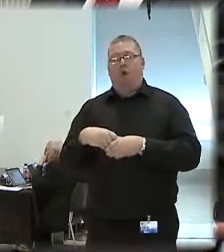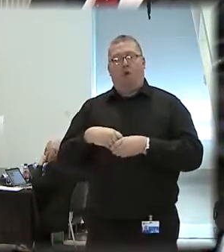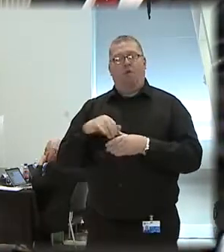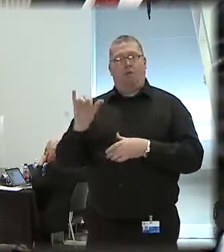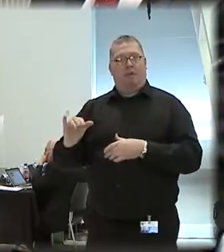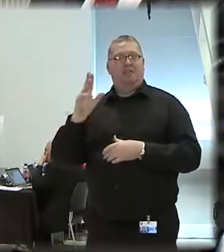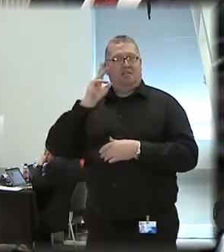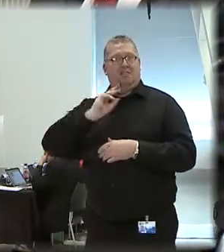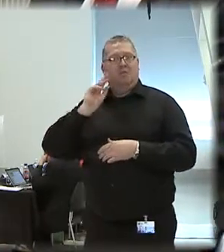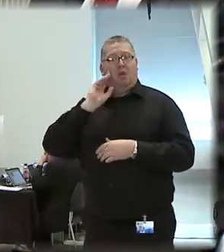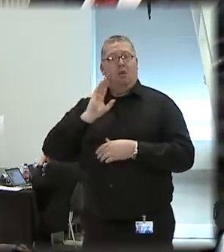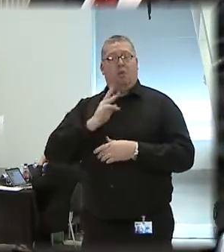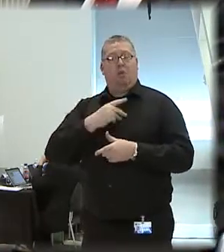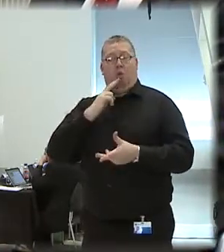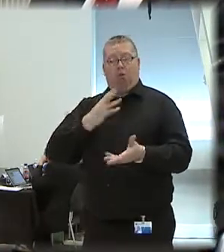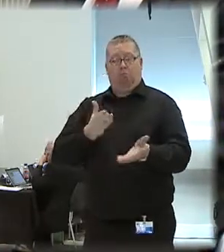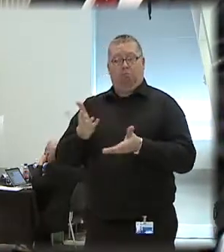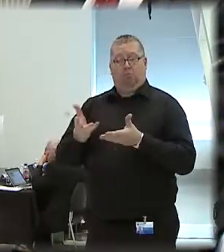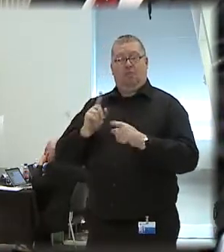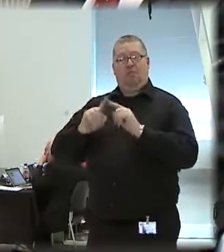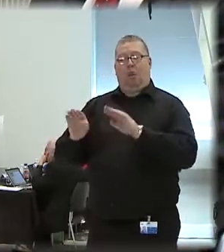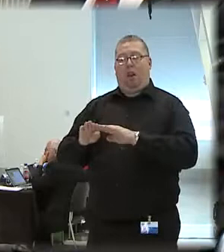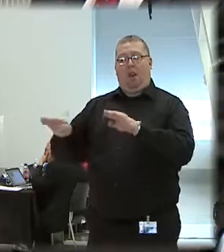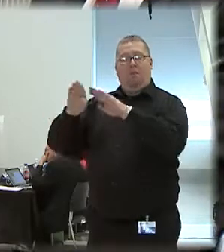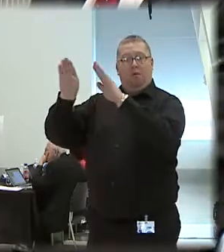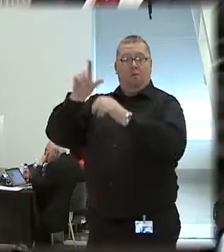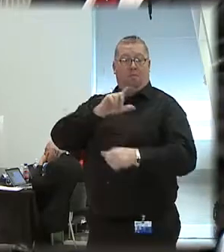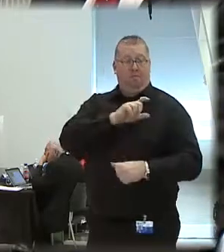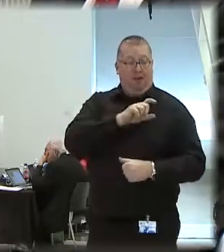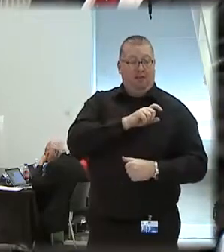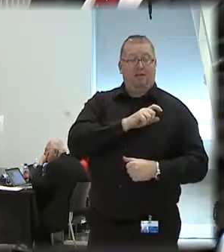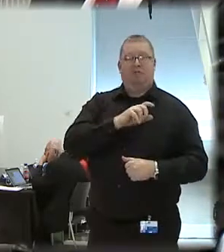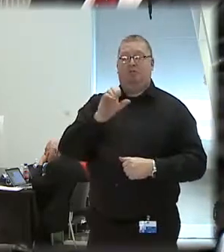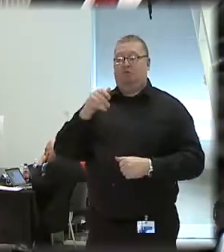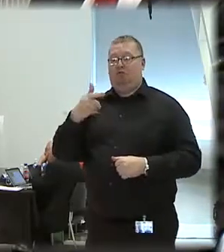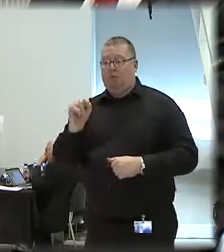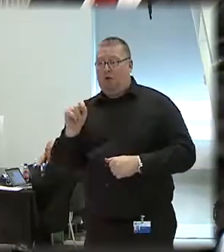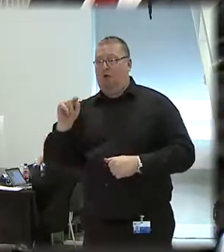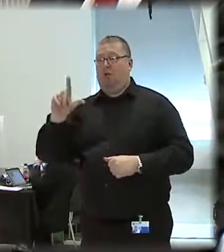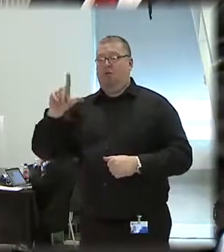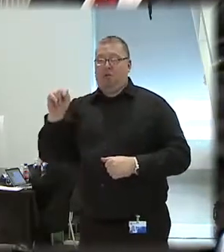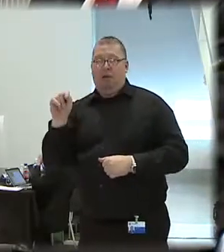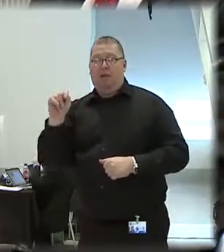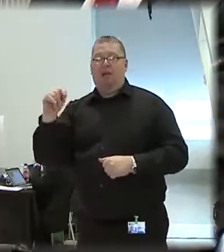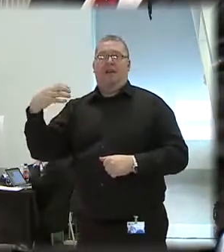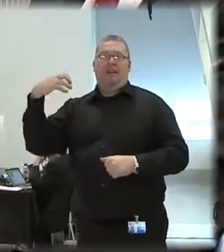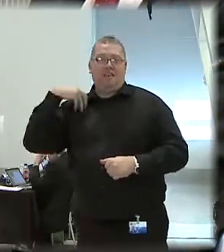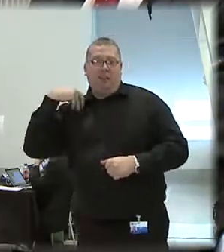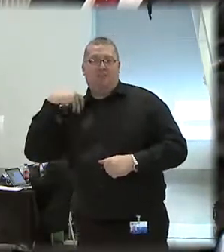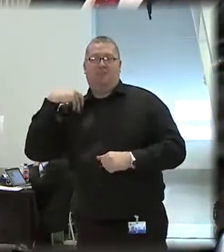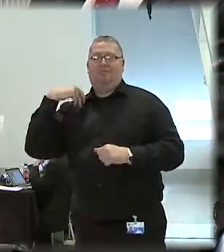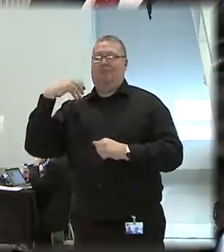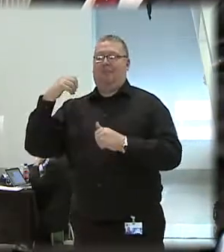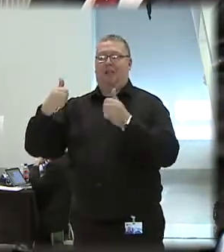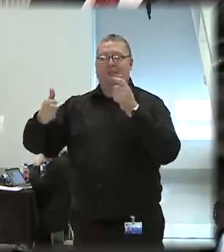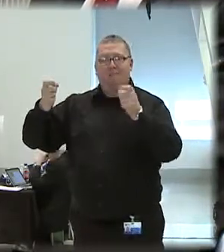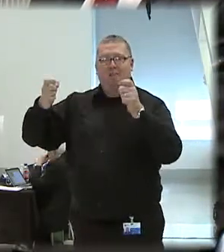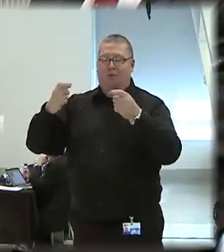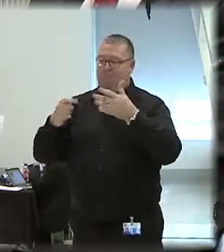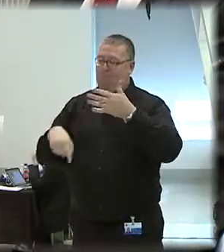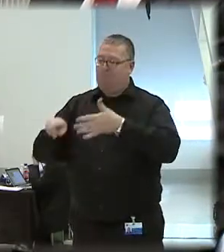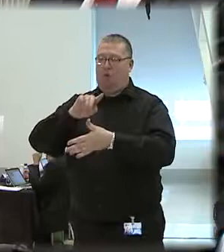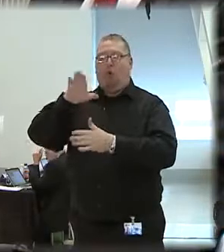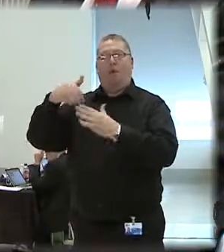play. We are interacting at all levels, police officers, sergeants, lieutenants, captains, and administration in getting